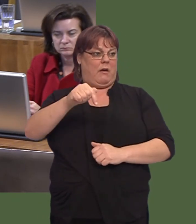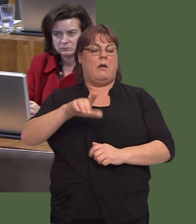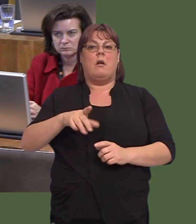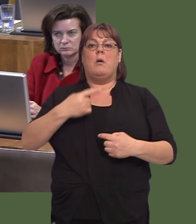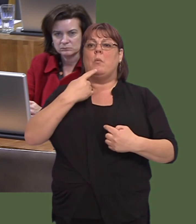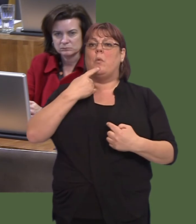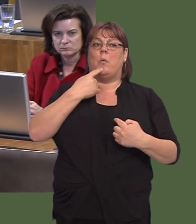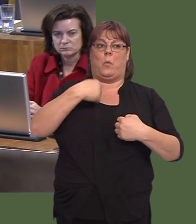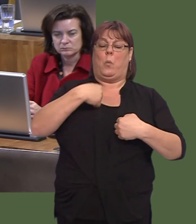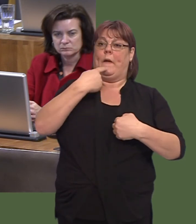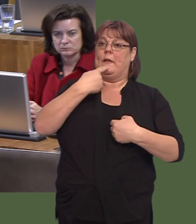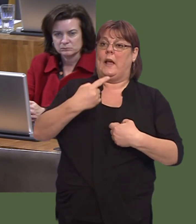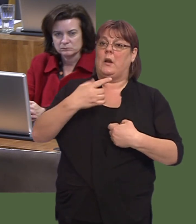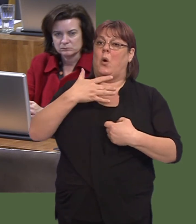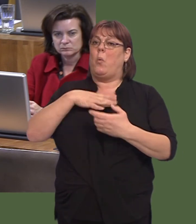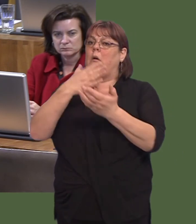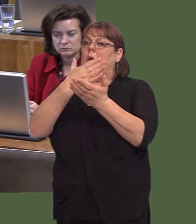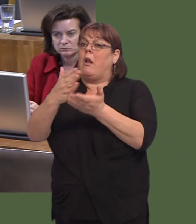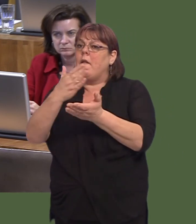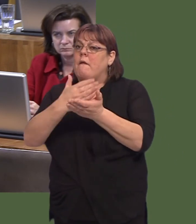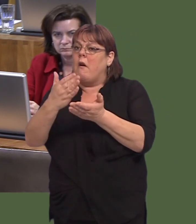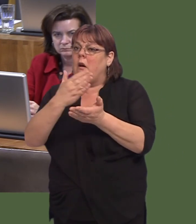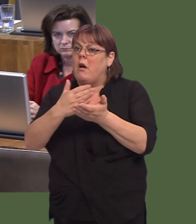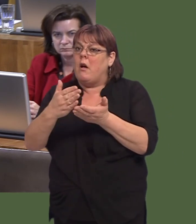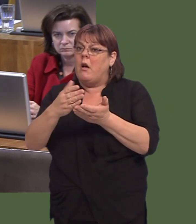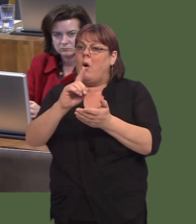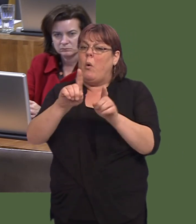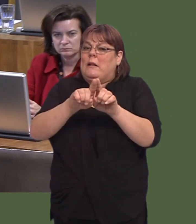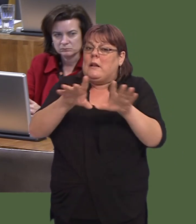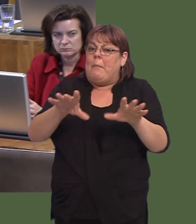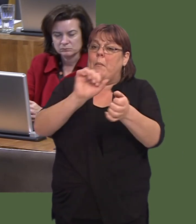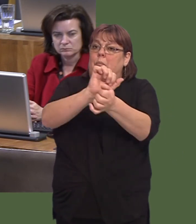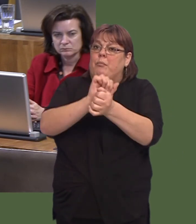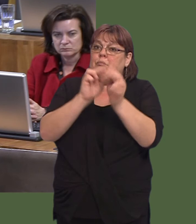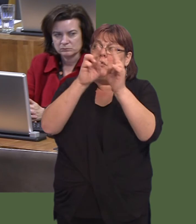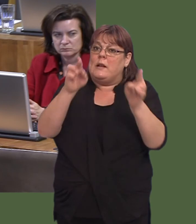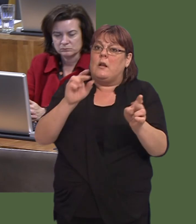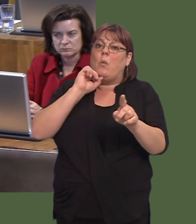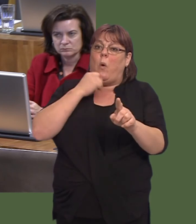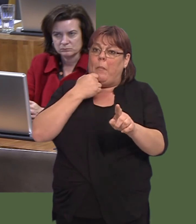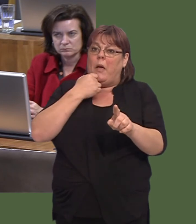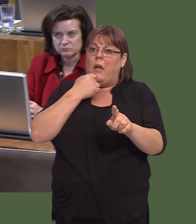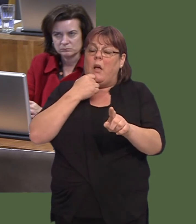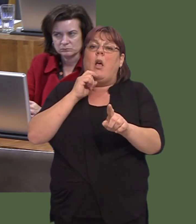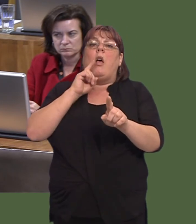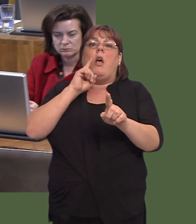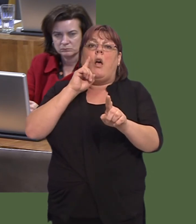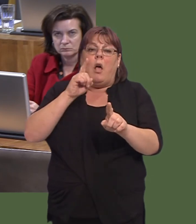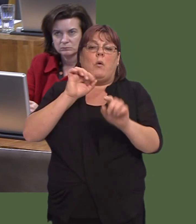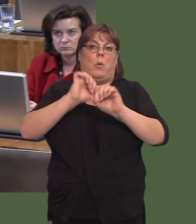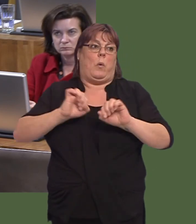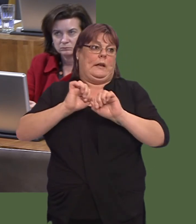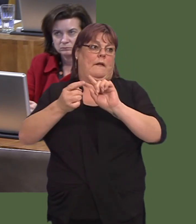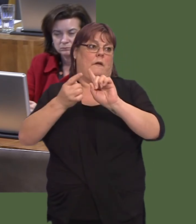that until and unless we get the clarification that we wish to have, we will take no further steps in relation to this land. We will examine very